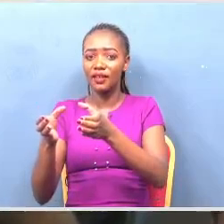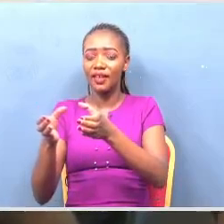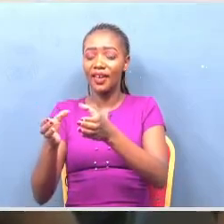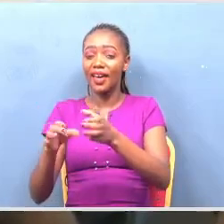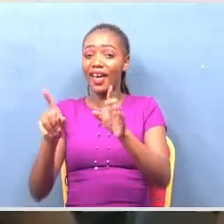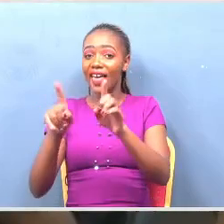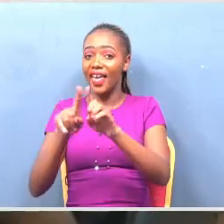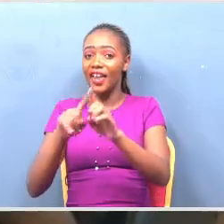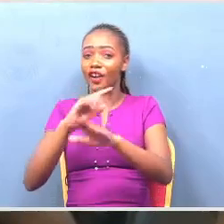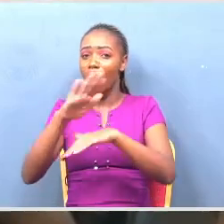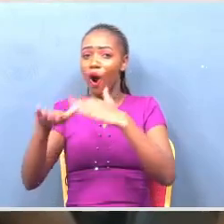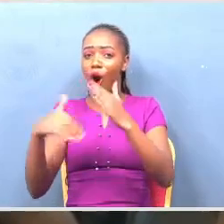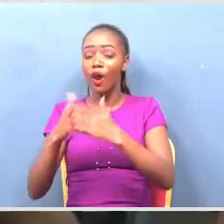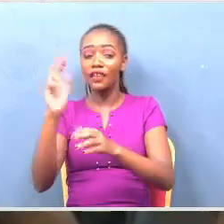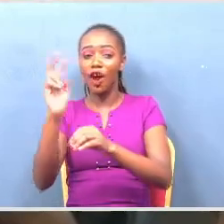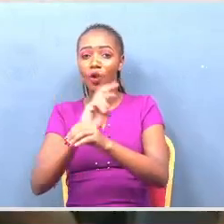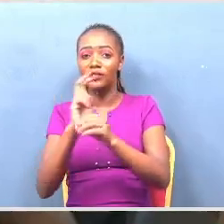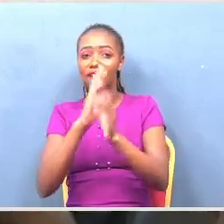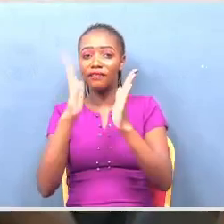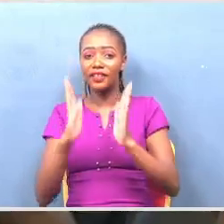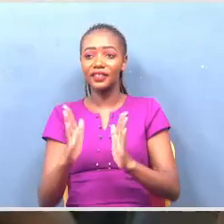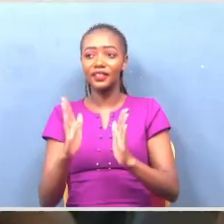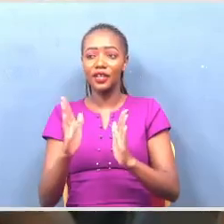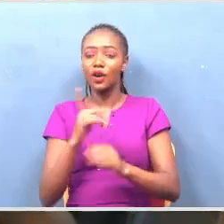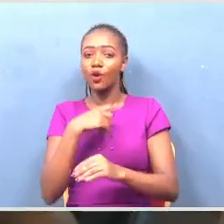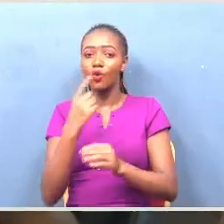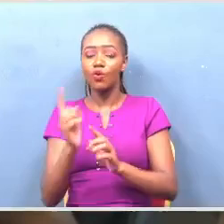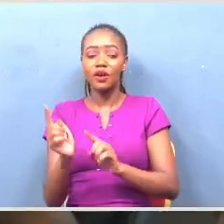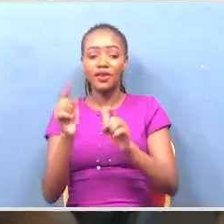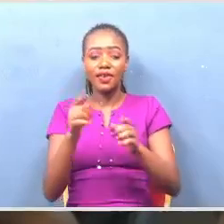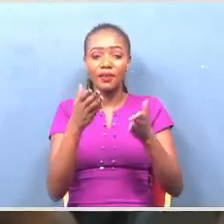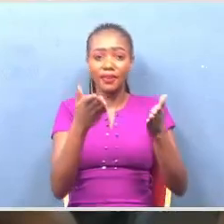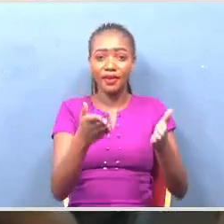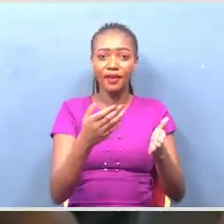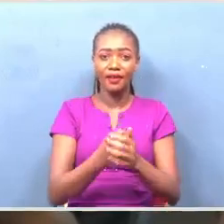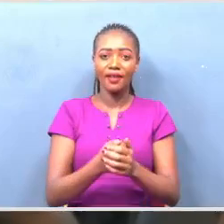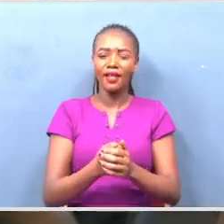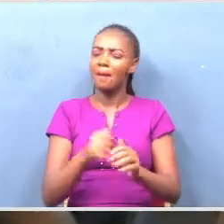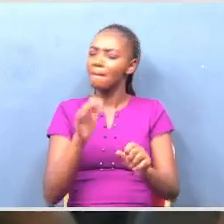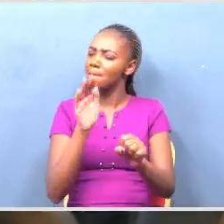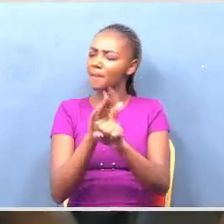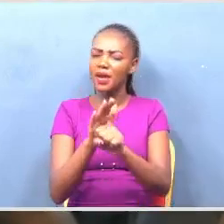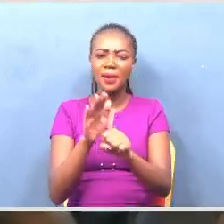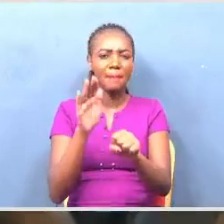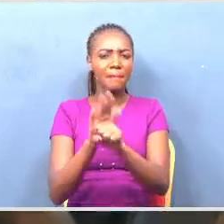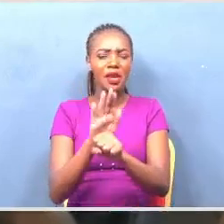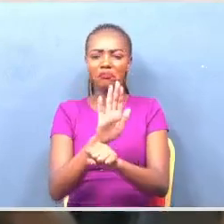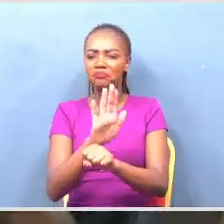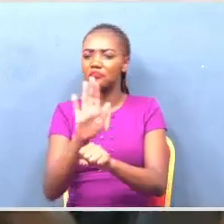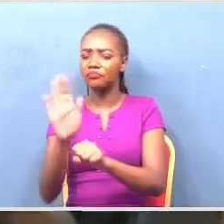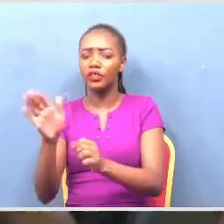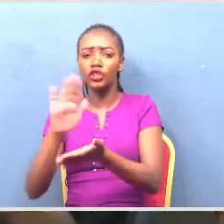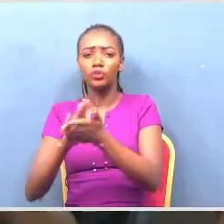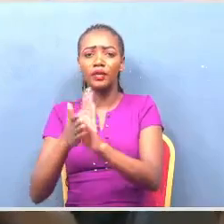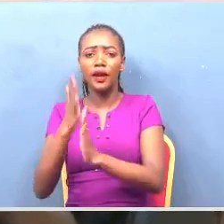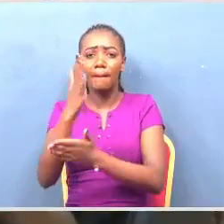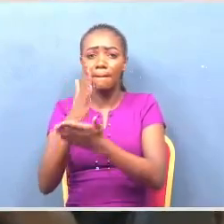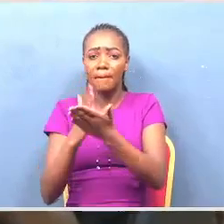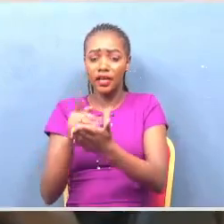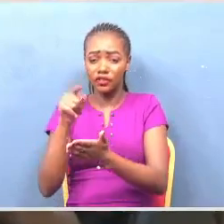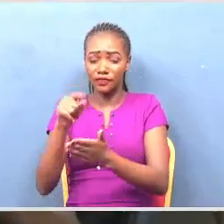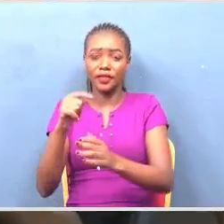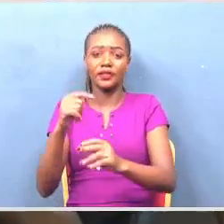and all the observers who came in their thousands to be part and